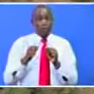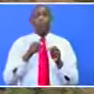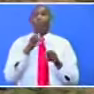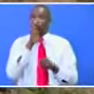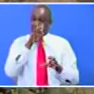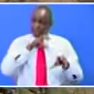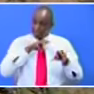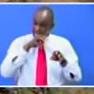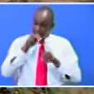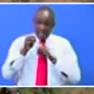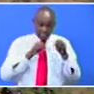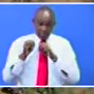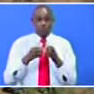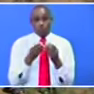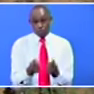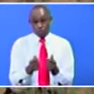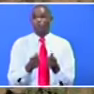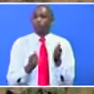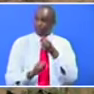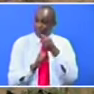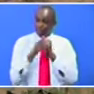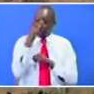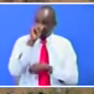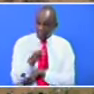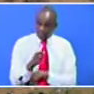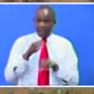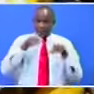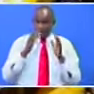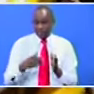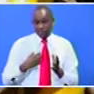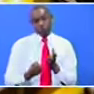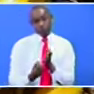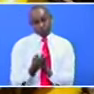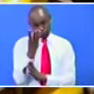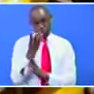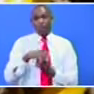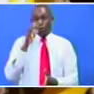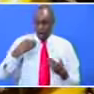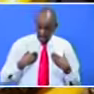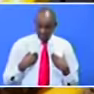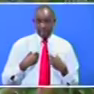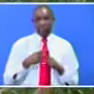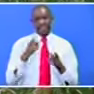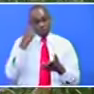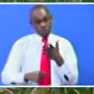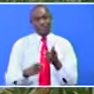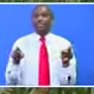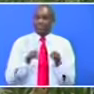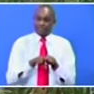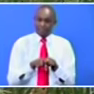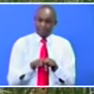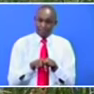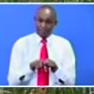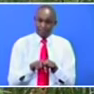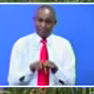management solutions to support 20,000 farmers to increase their yields without increasing their costs. Sora ni economy